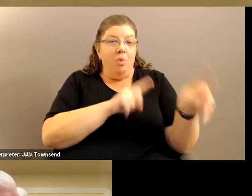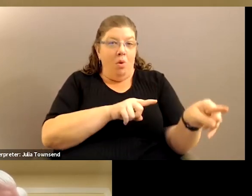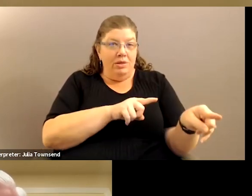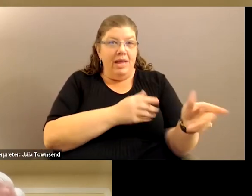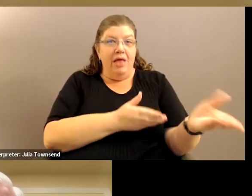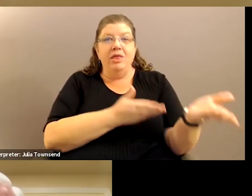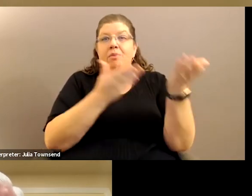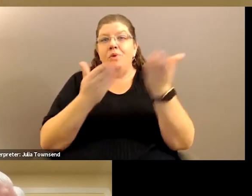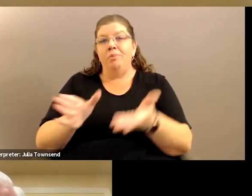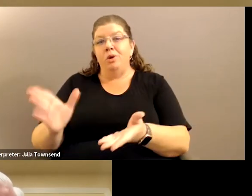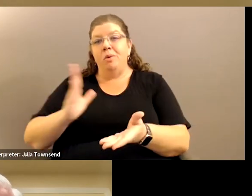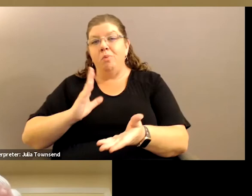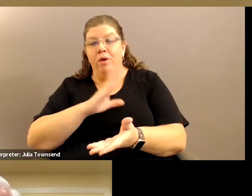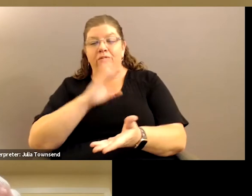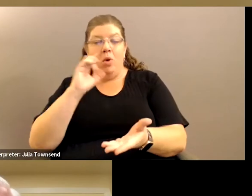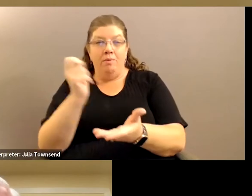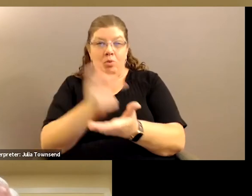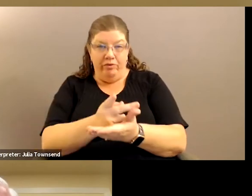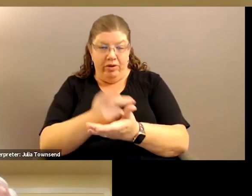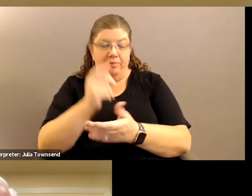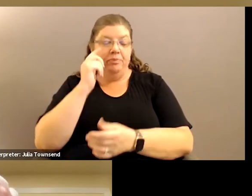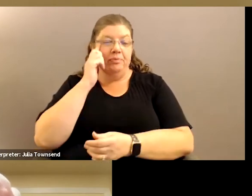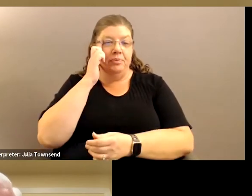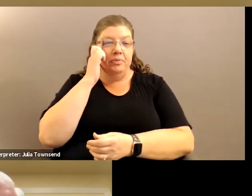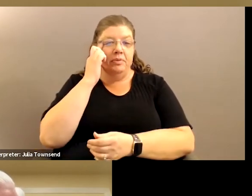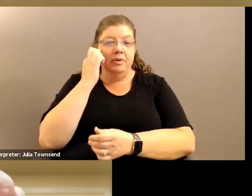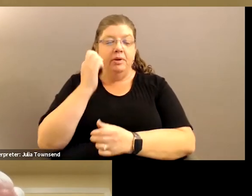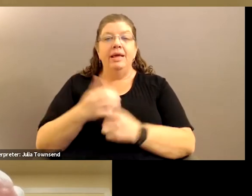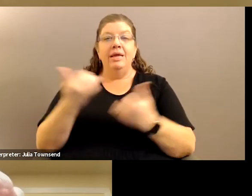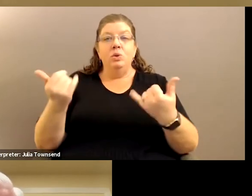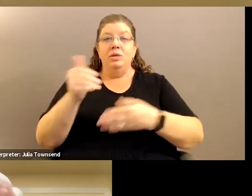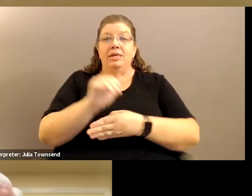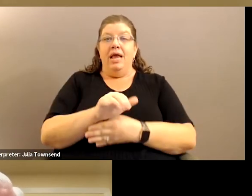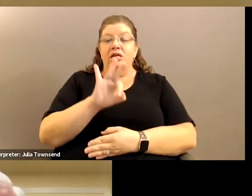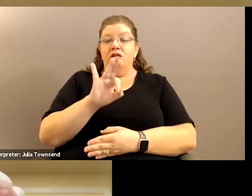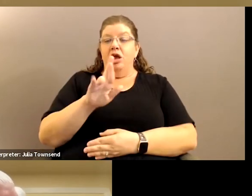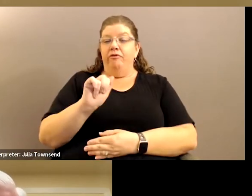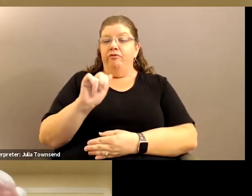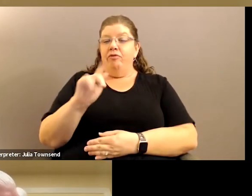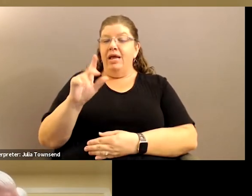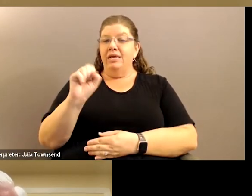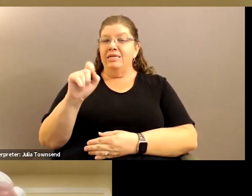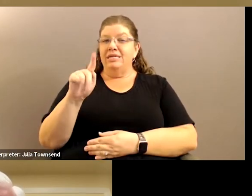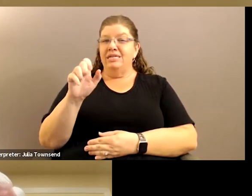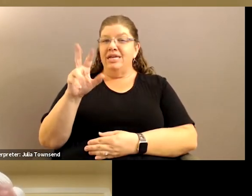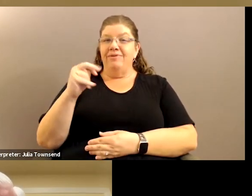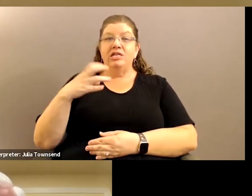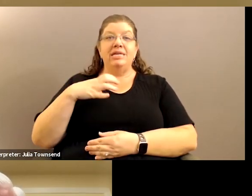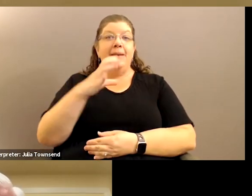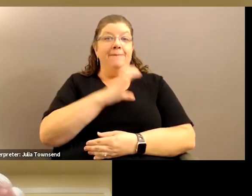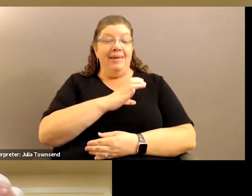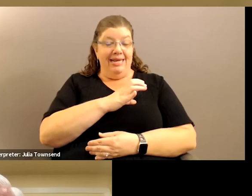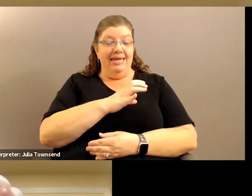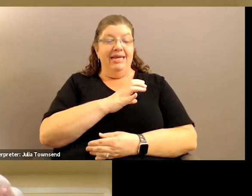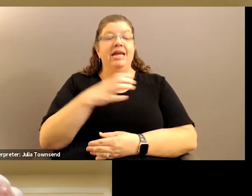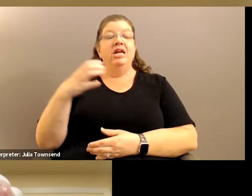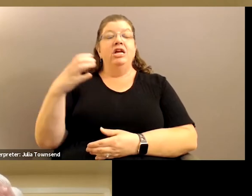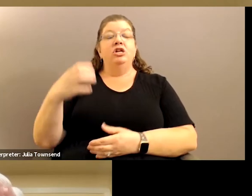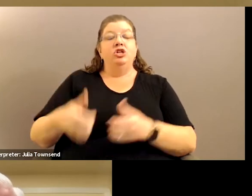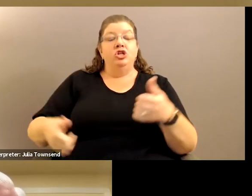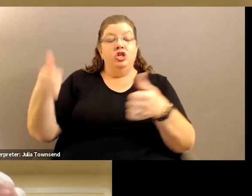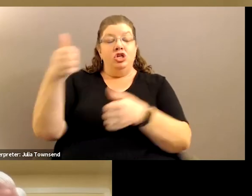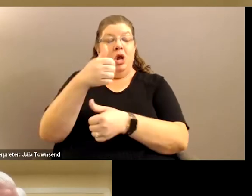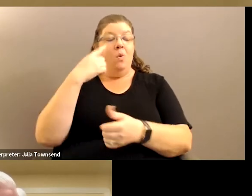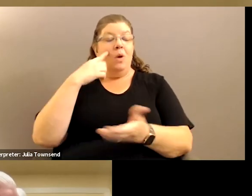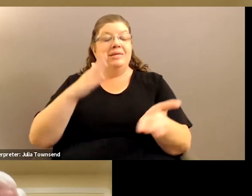to your board for approval um this evening frank stevens the committee chair was intending to make this presentation but uh